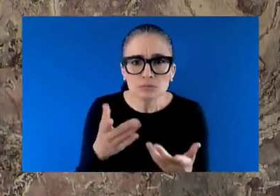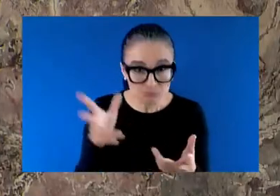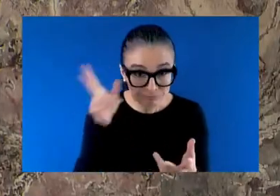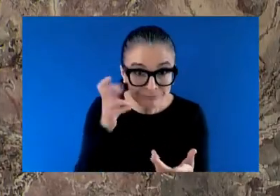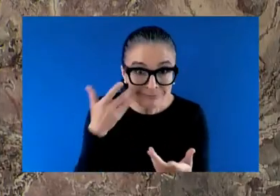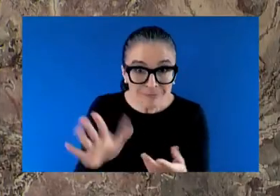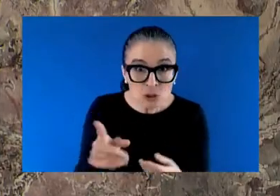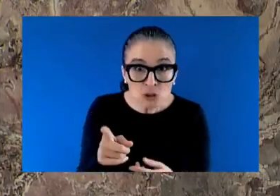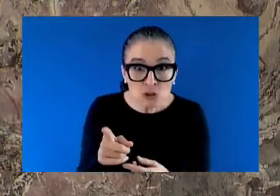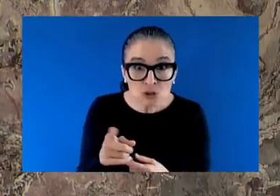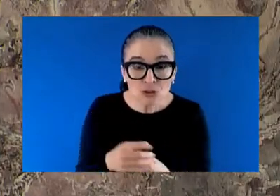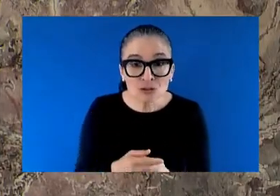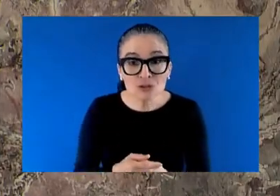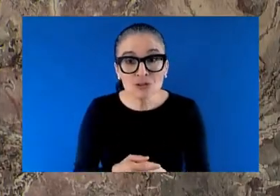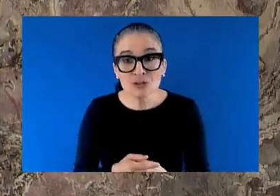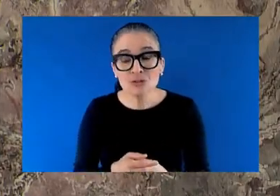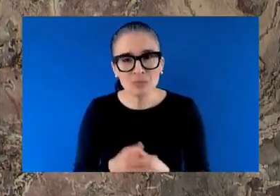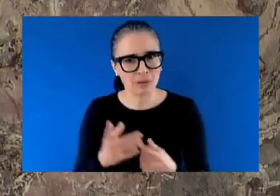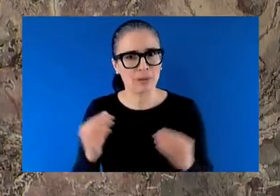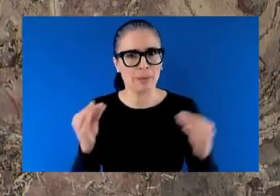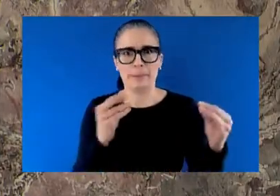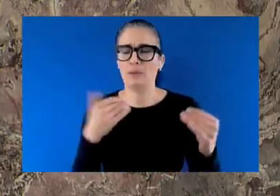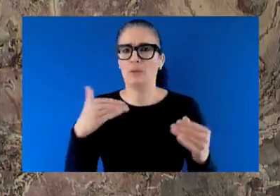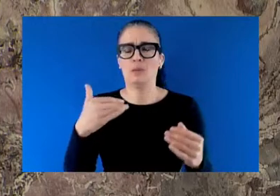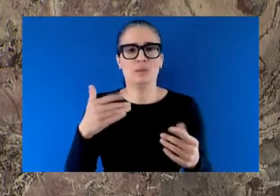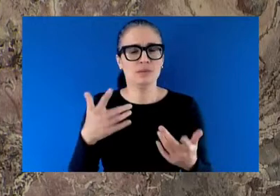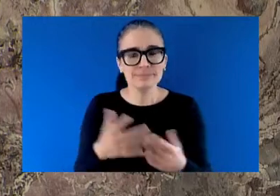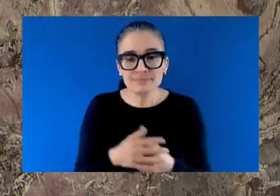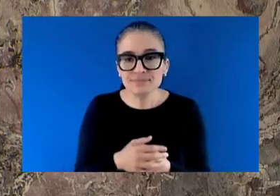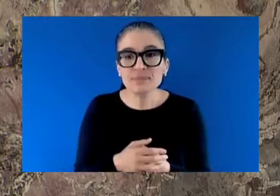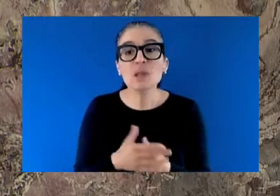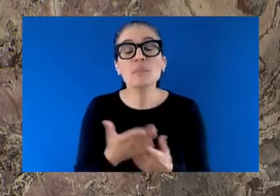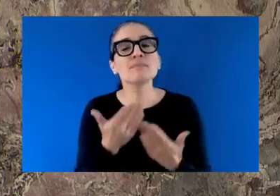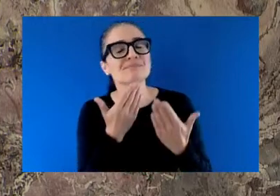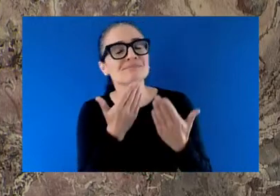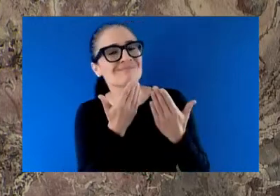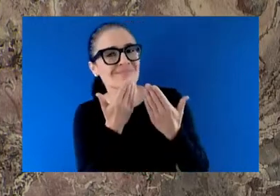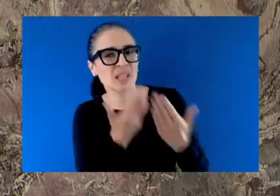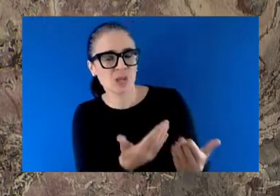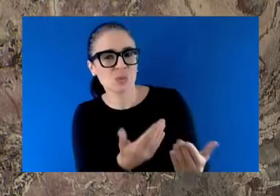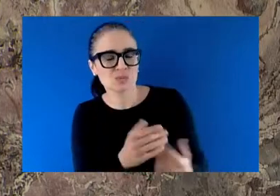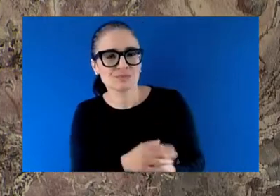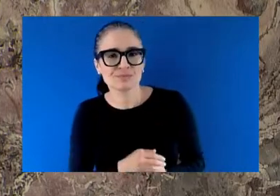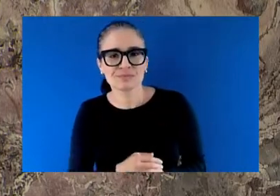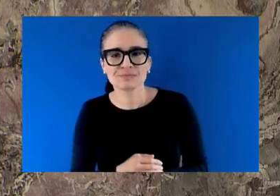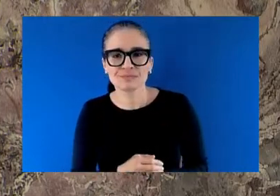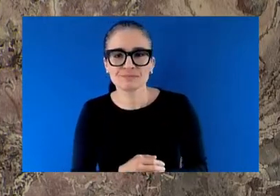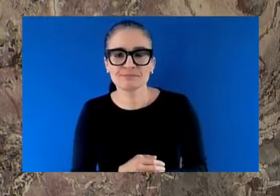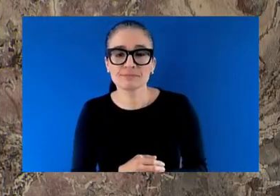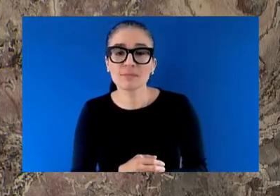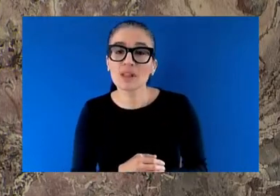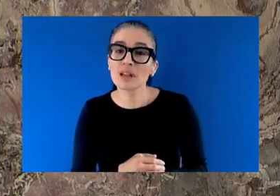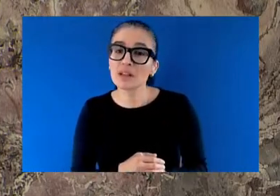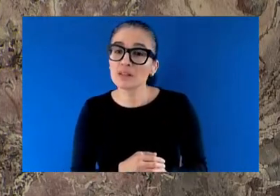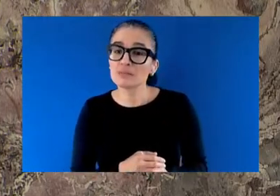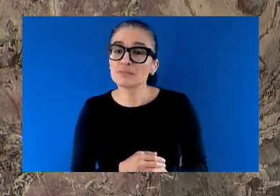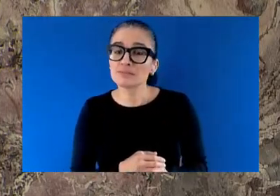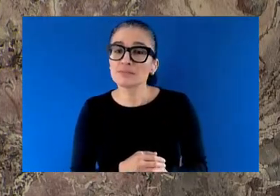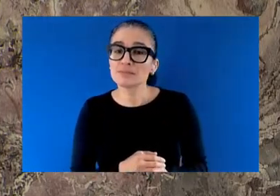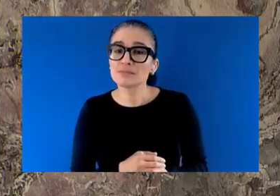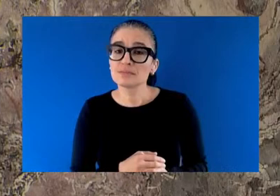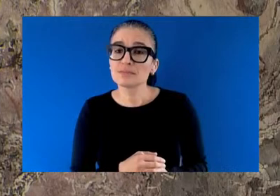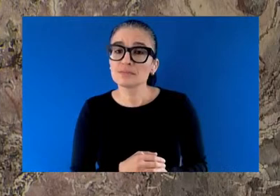Minister. Thank you very much, Mr. Premier. Well, if we're going to talk about hardworking British Columbians who are struggling